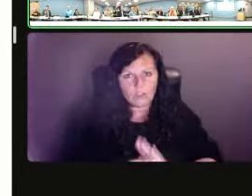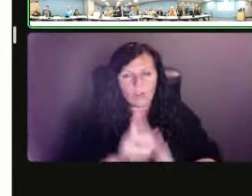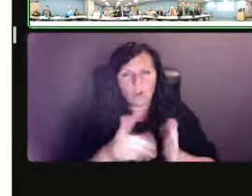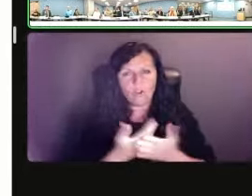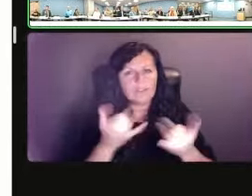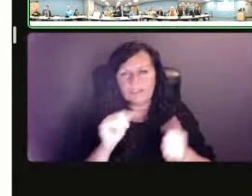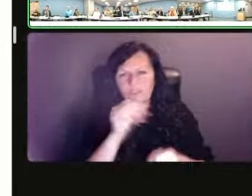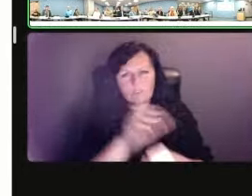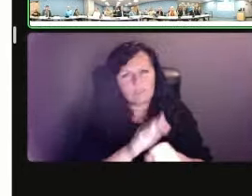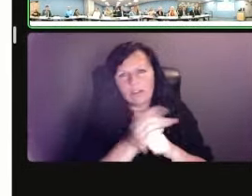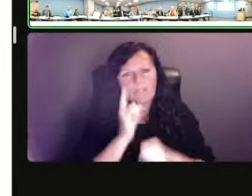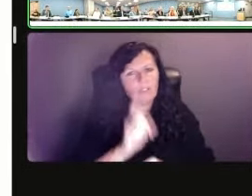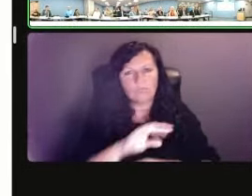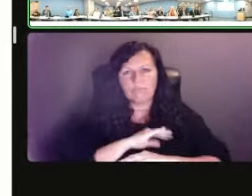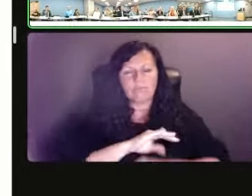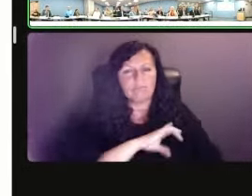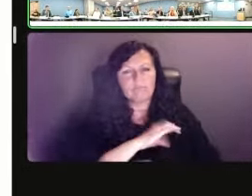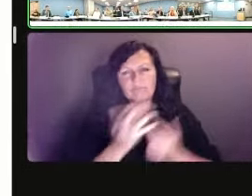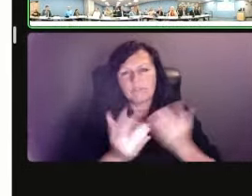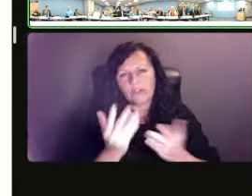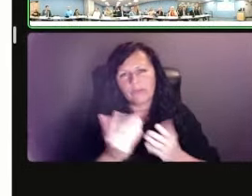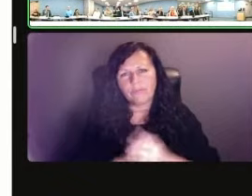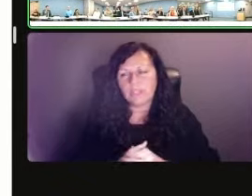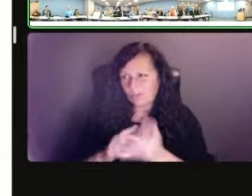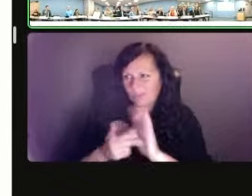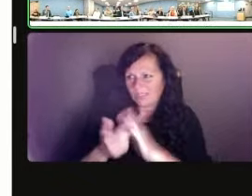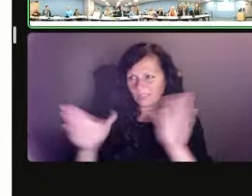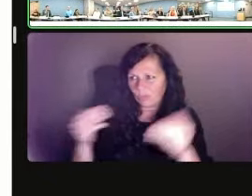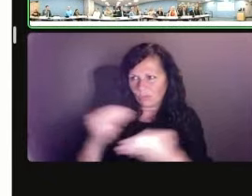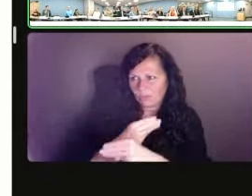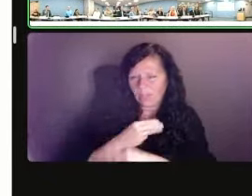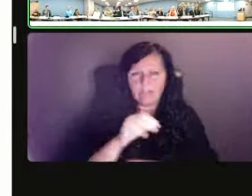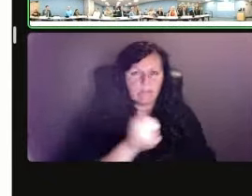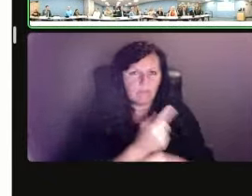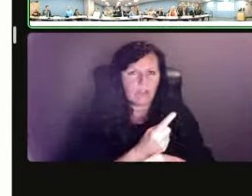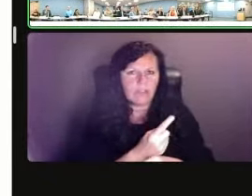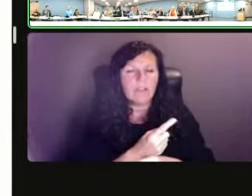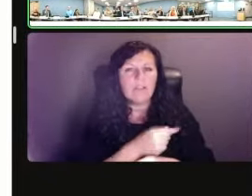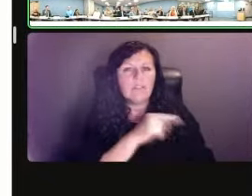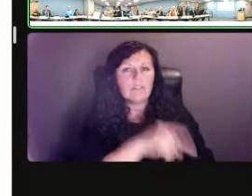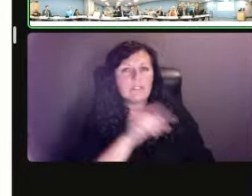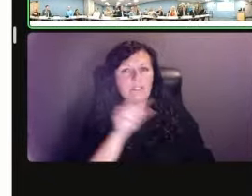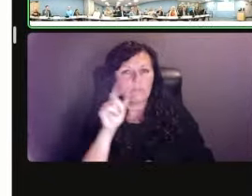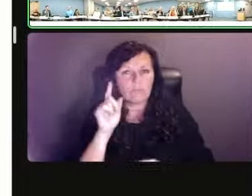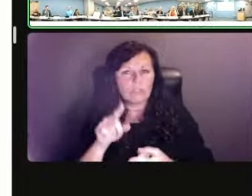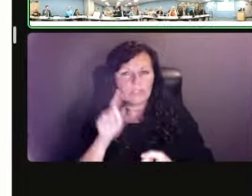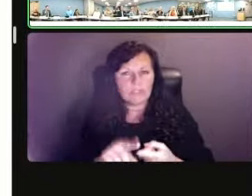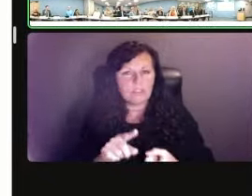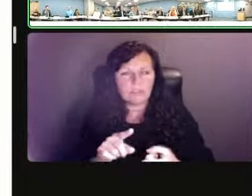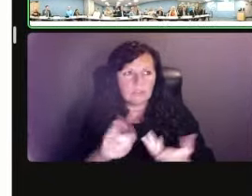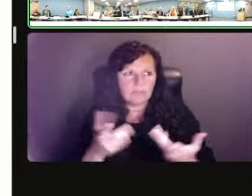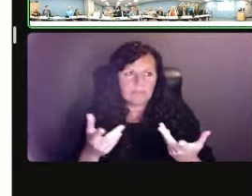Okay. So it's just math. It is just math. You can't get to the reductions without impacting public safety,